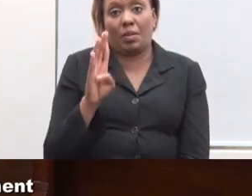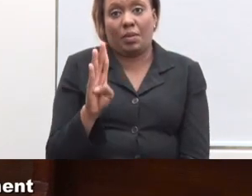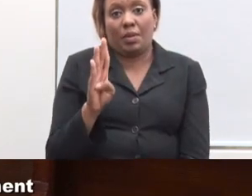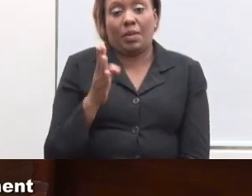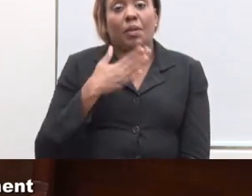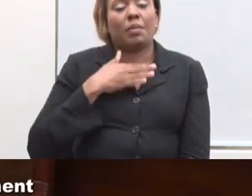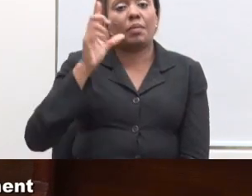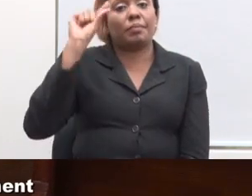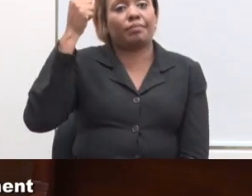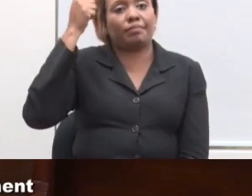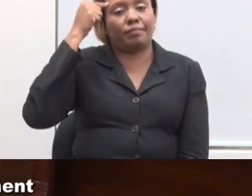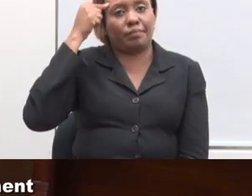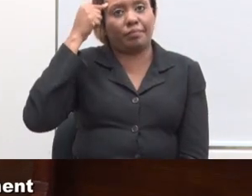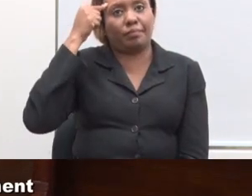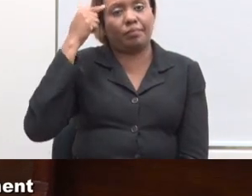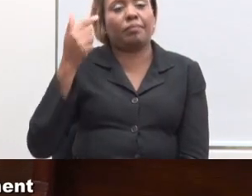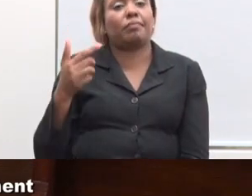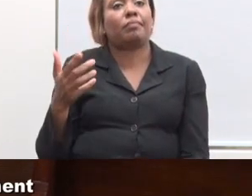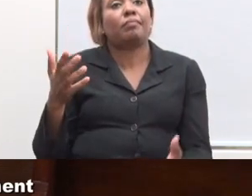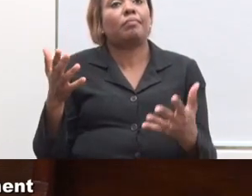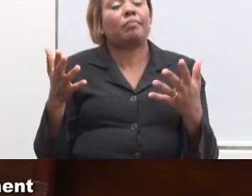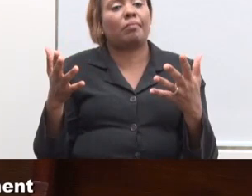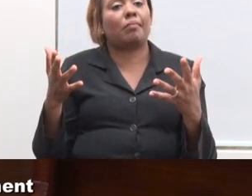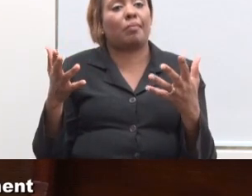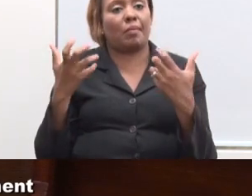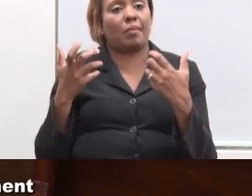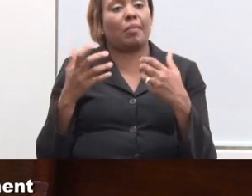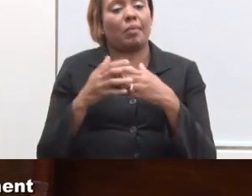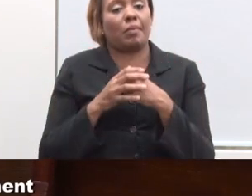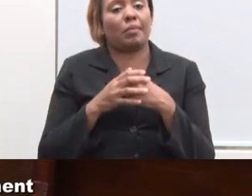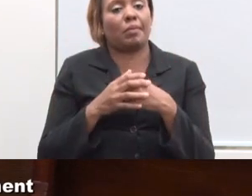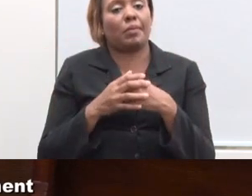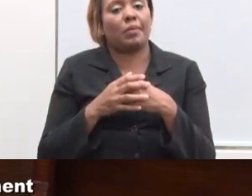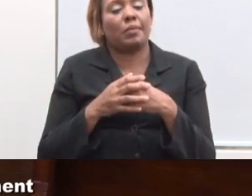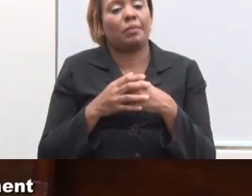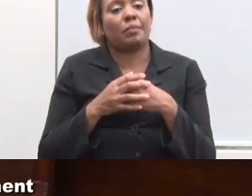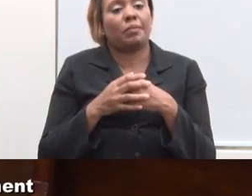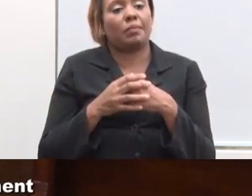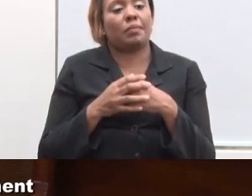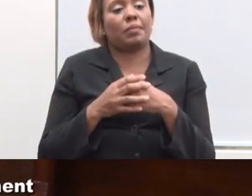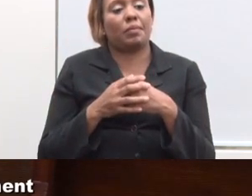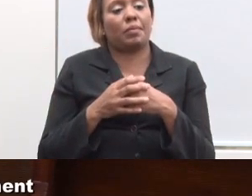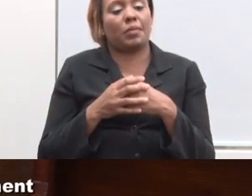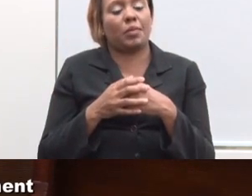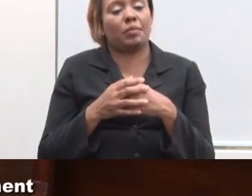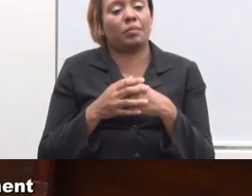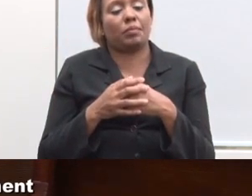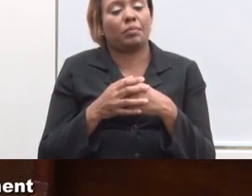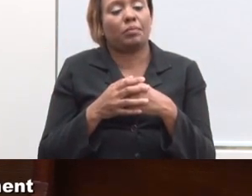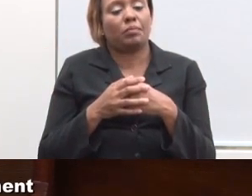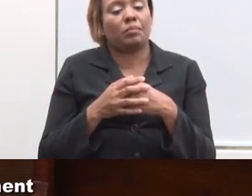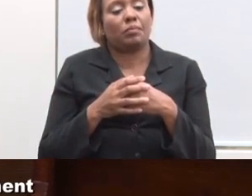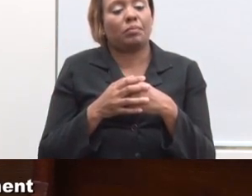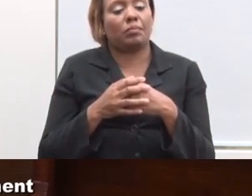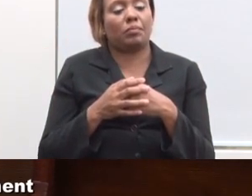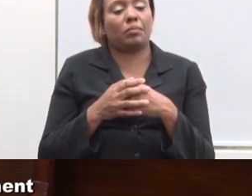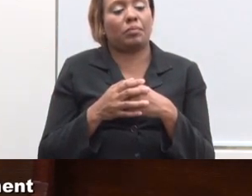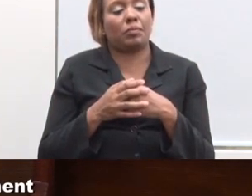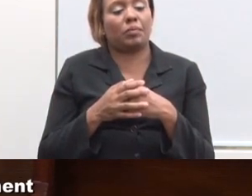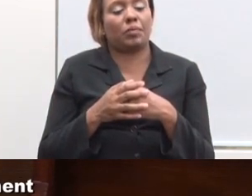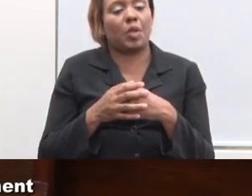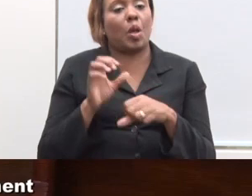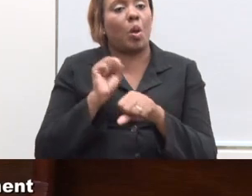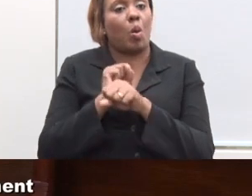government has taken them back up in the last 6 months, 9 months to be able to resuscitate them. Regrettably, the monies did come